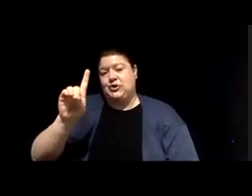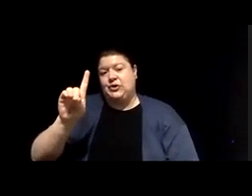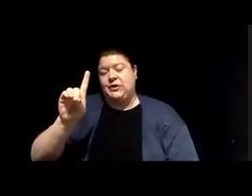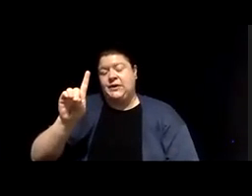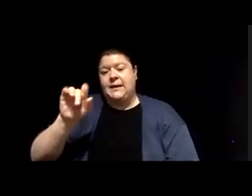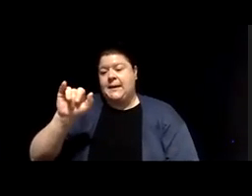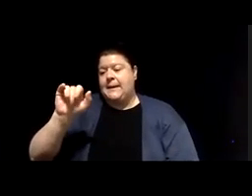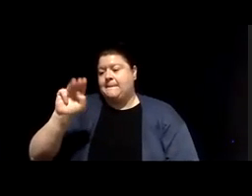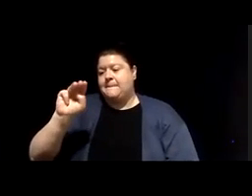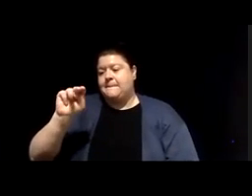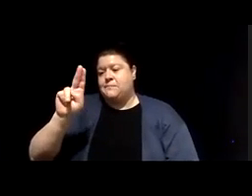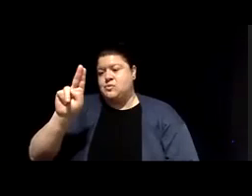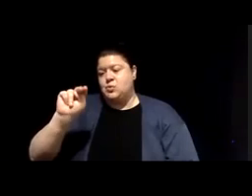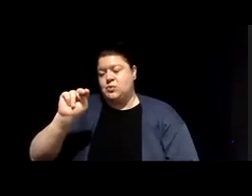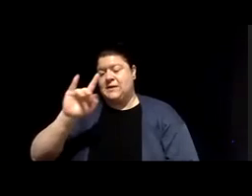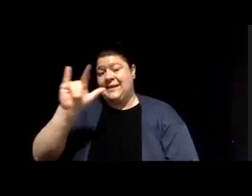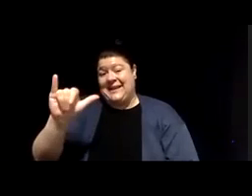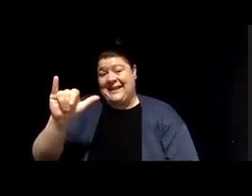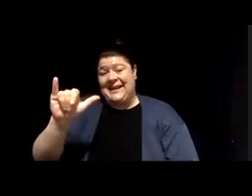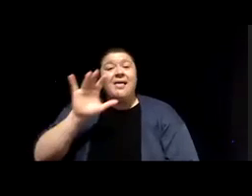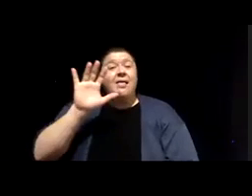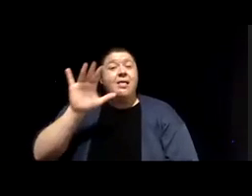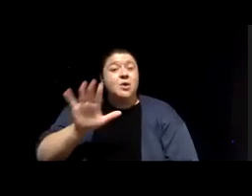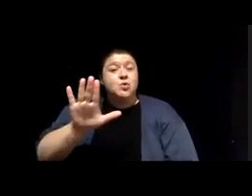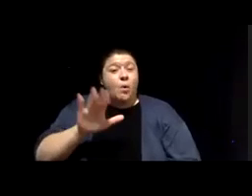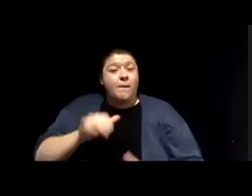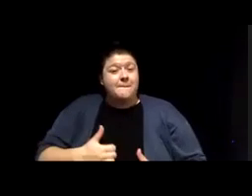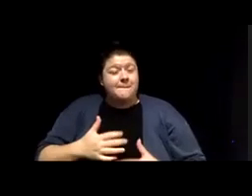your body is